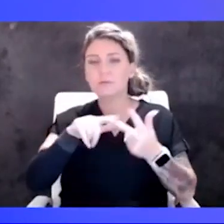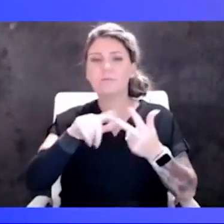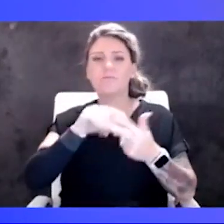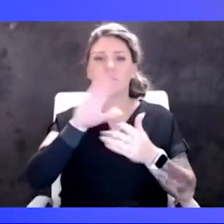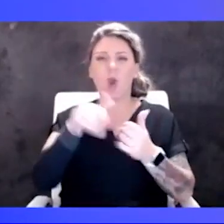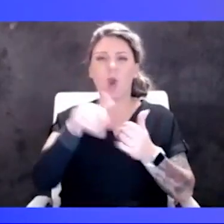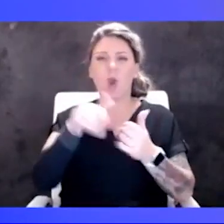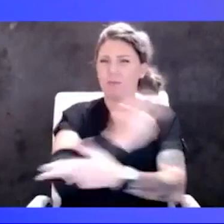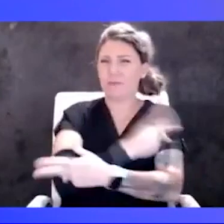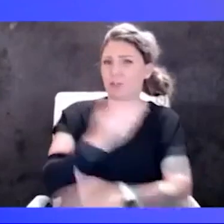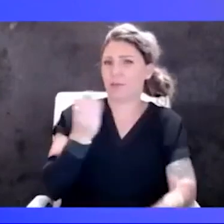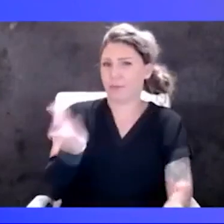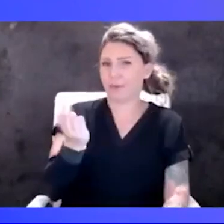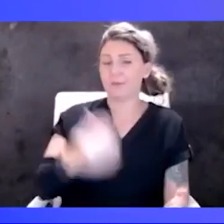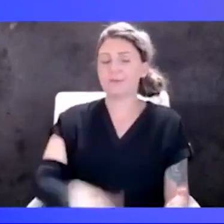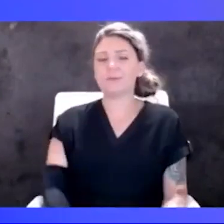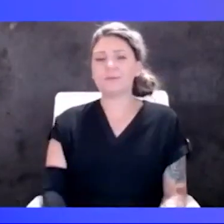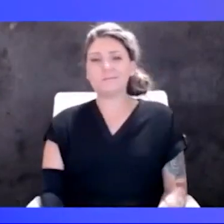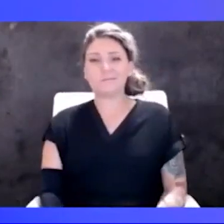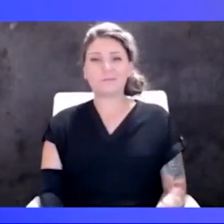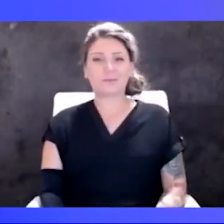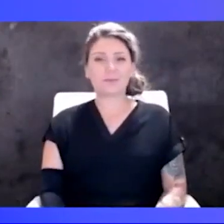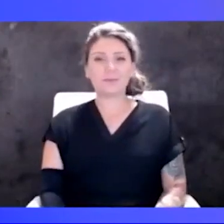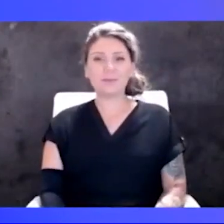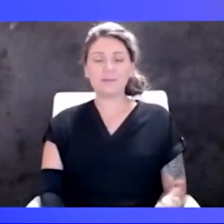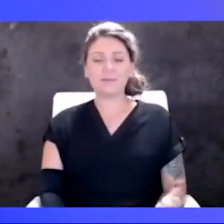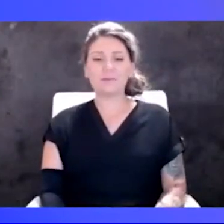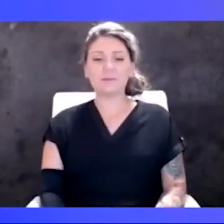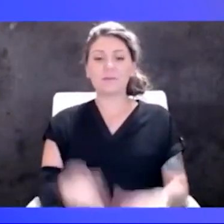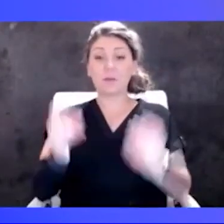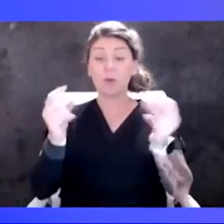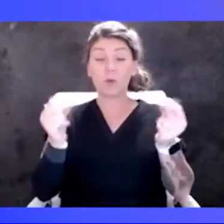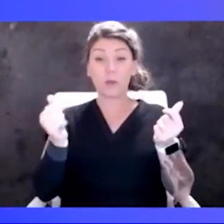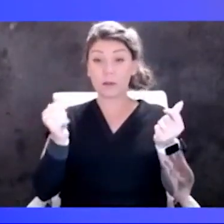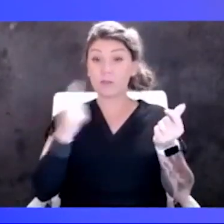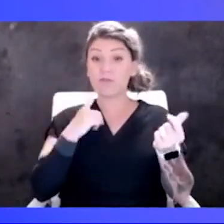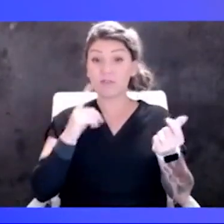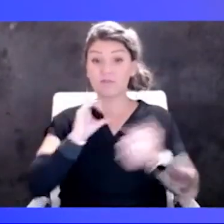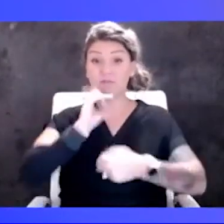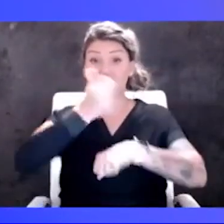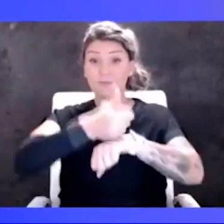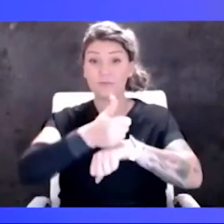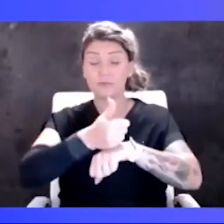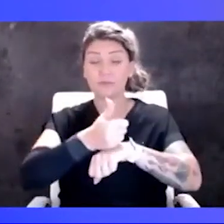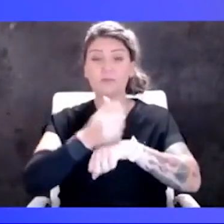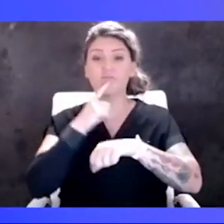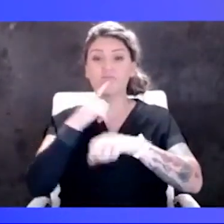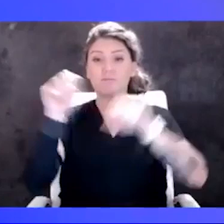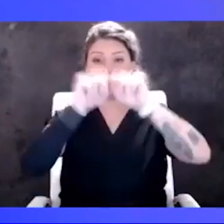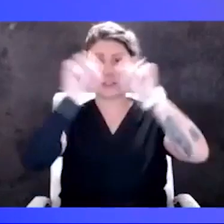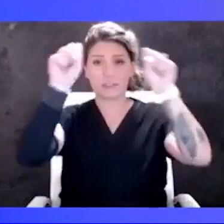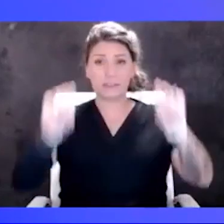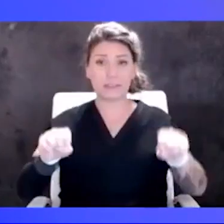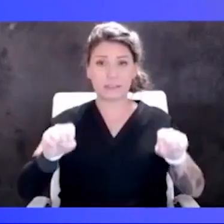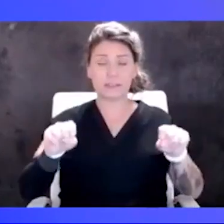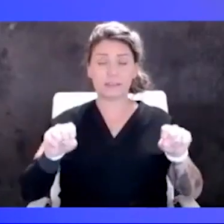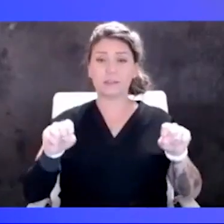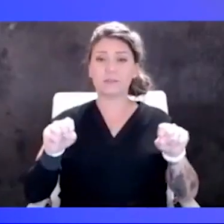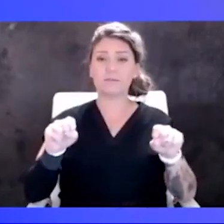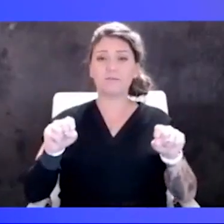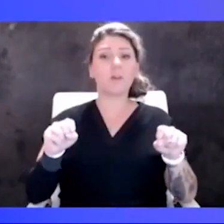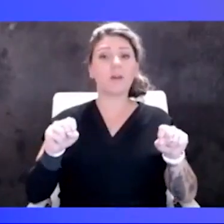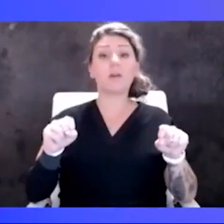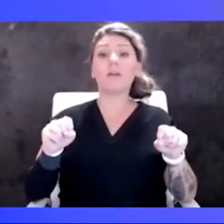so we quickly were able to set up a system by which our Great Bend